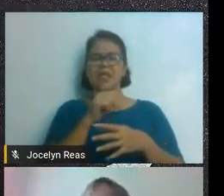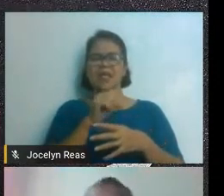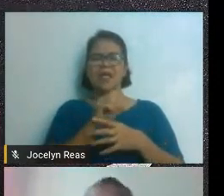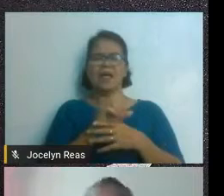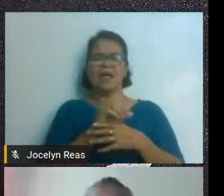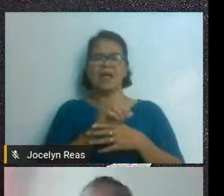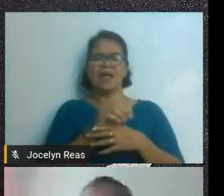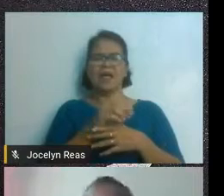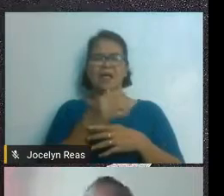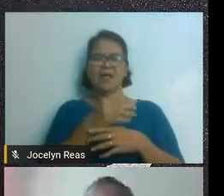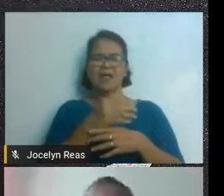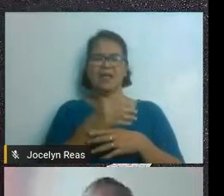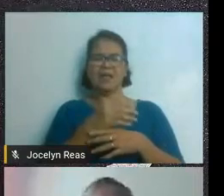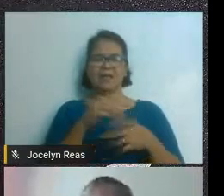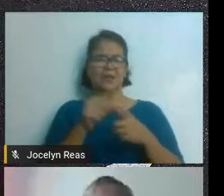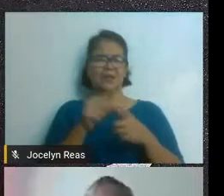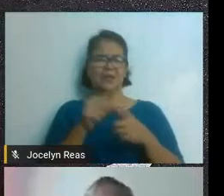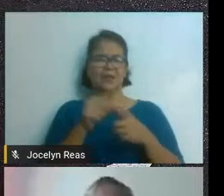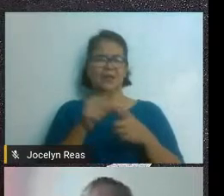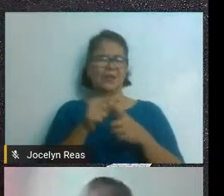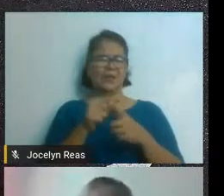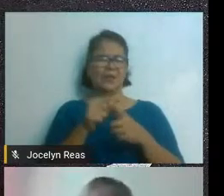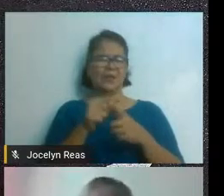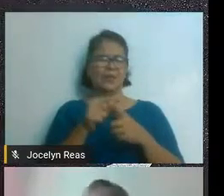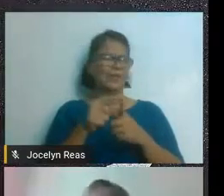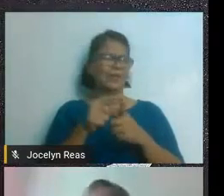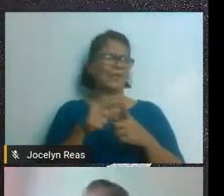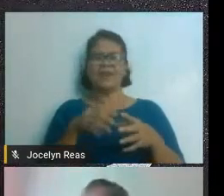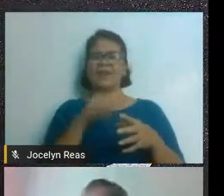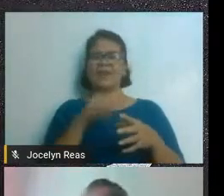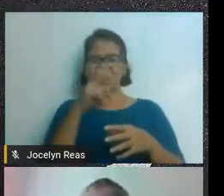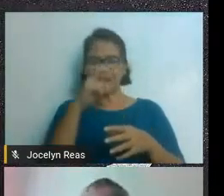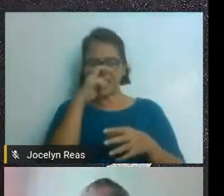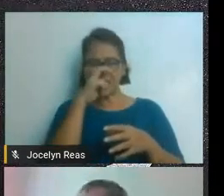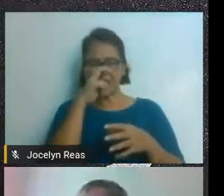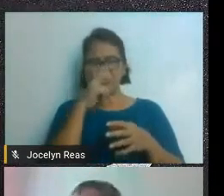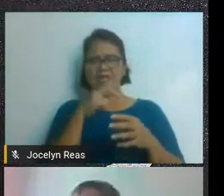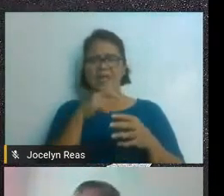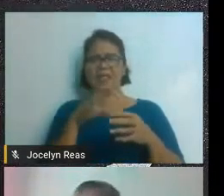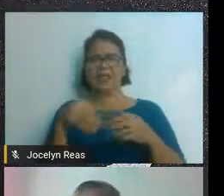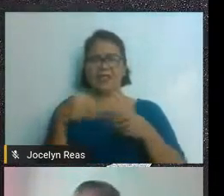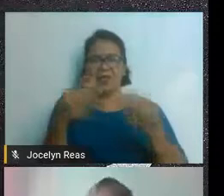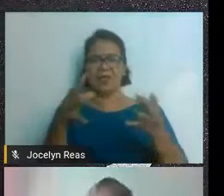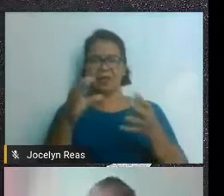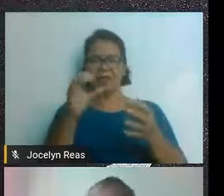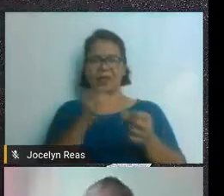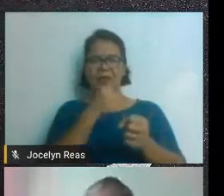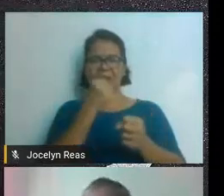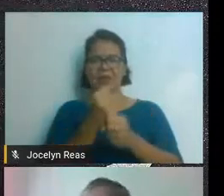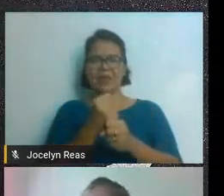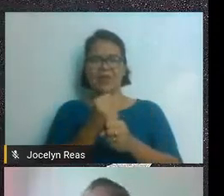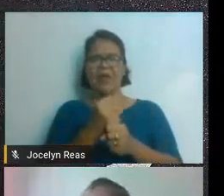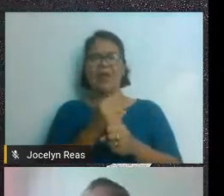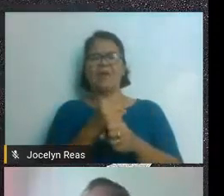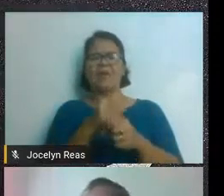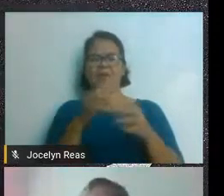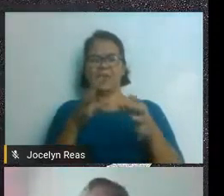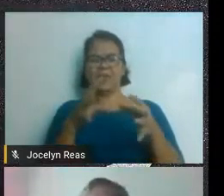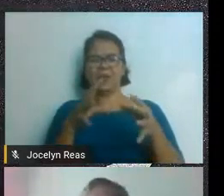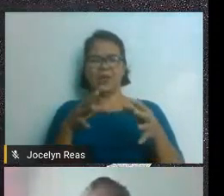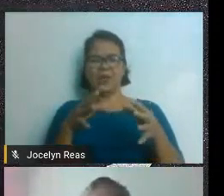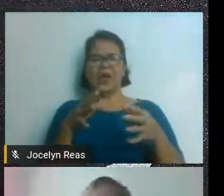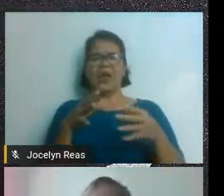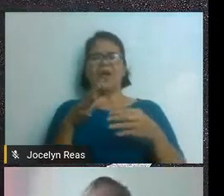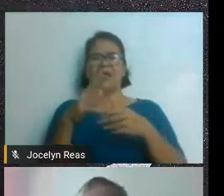for transparency, ethics, and accountability in governance. I always insist